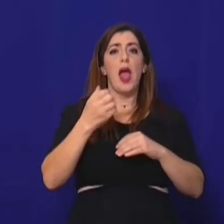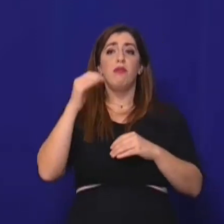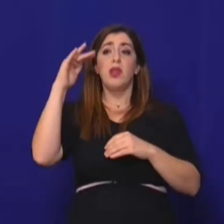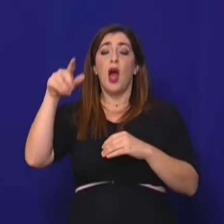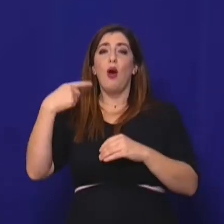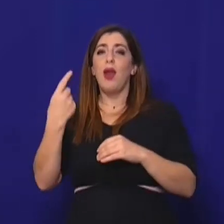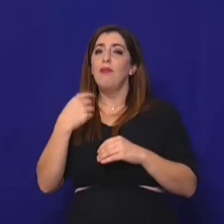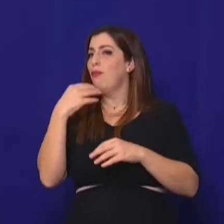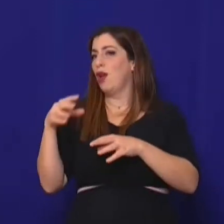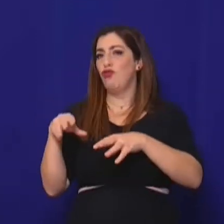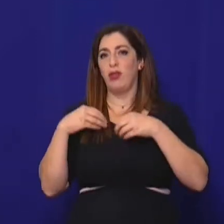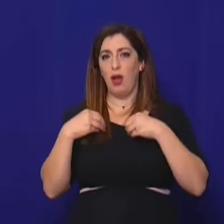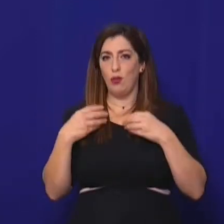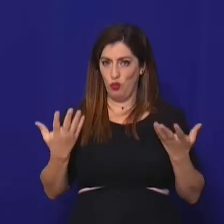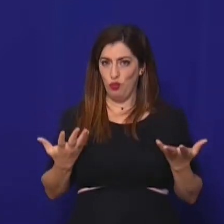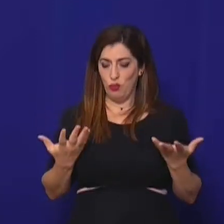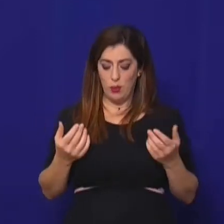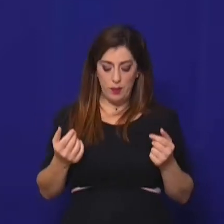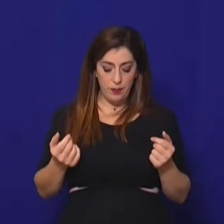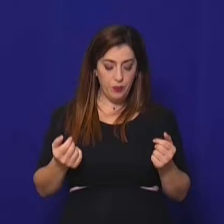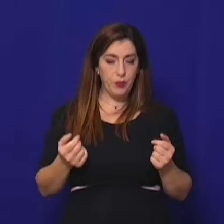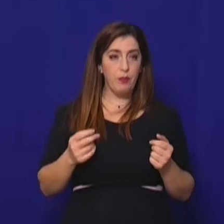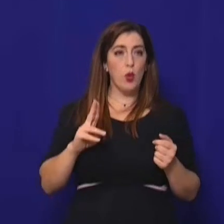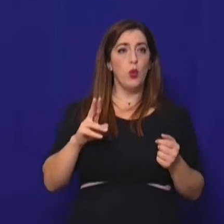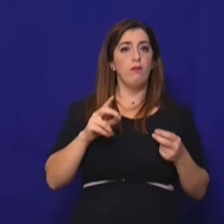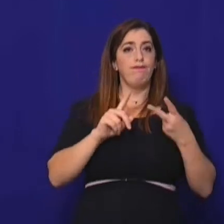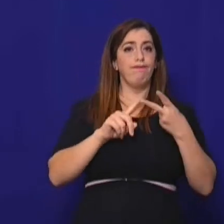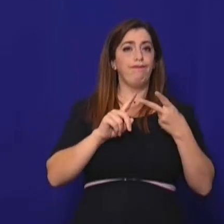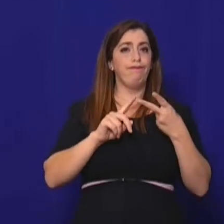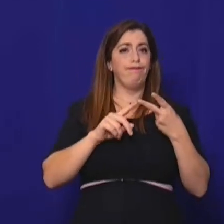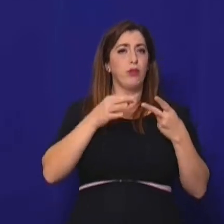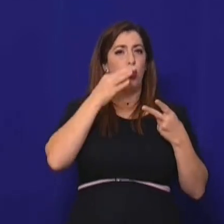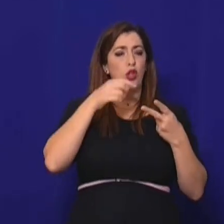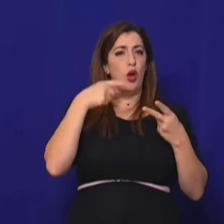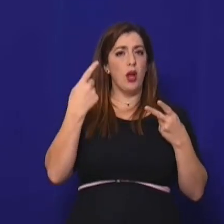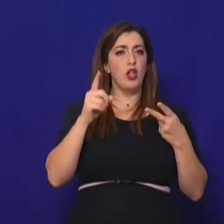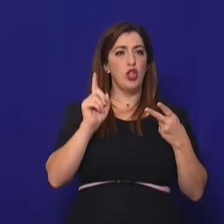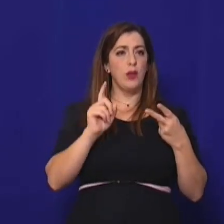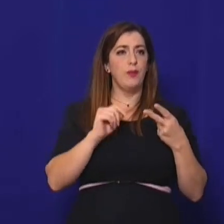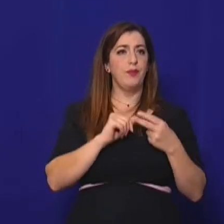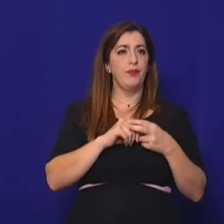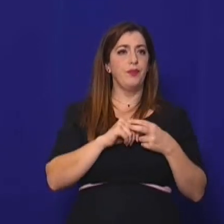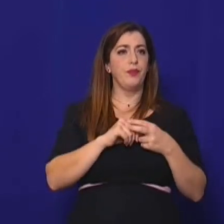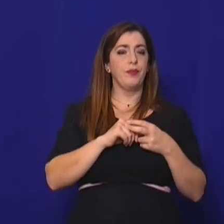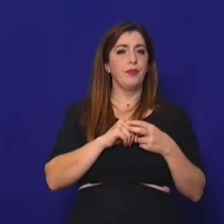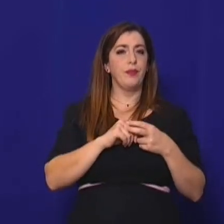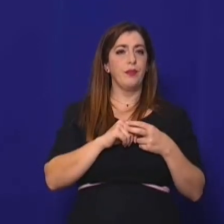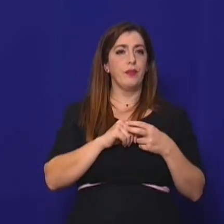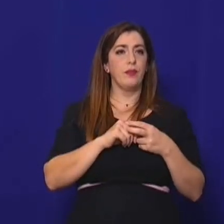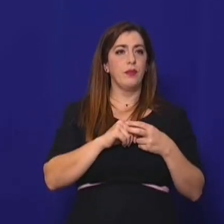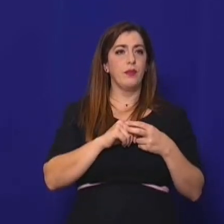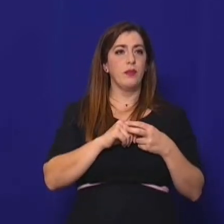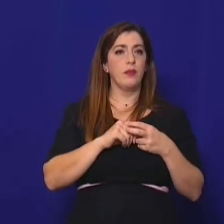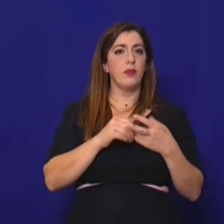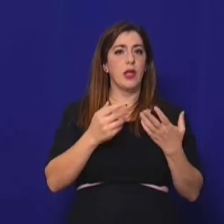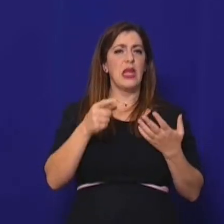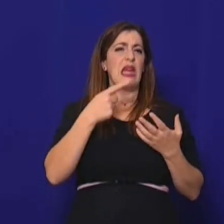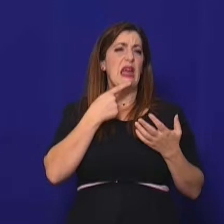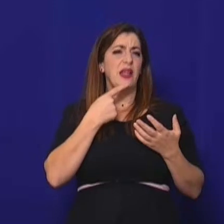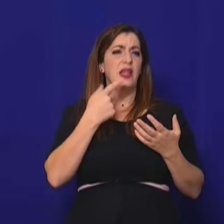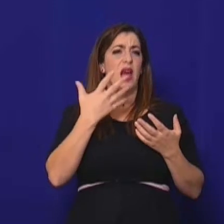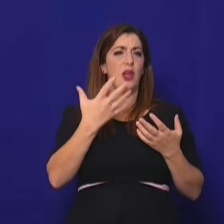oħra, għamilt referenza fl-aħħar tal-preżentazzjoni tiegħek inti dwar id-distanza ta'